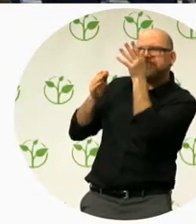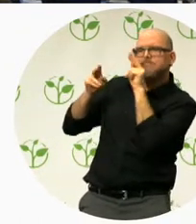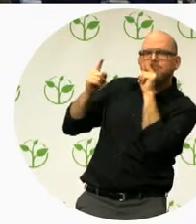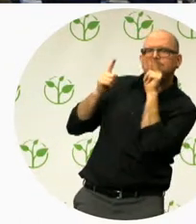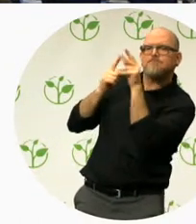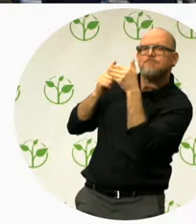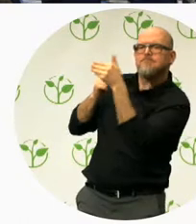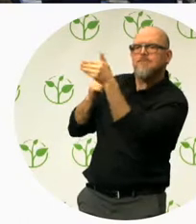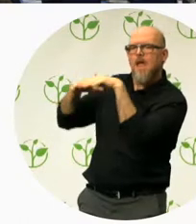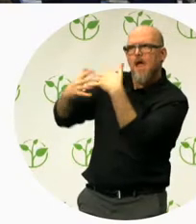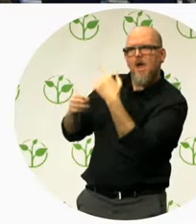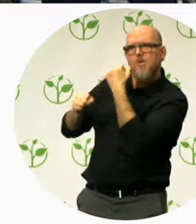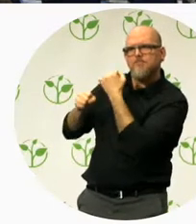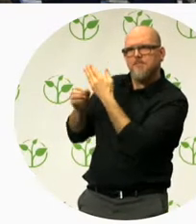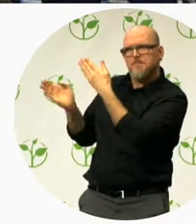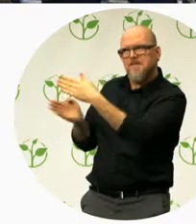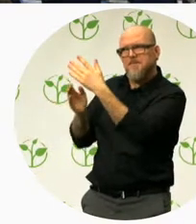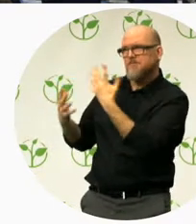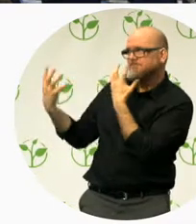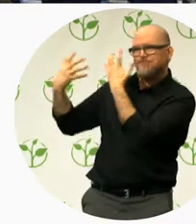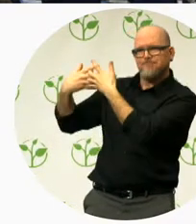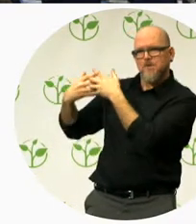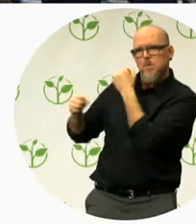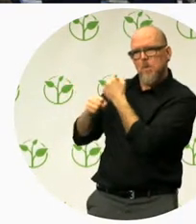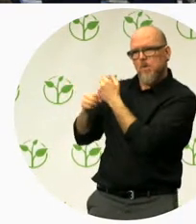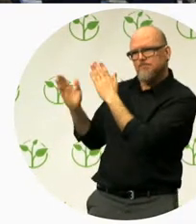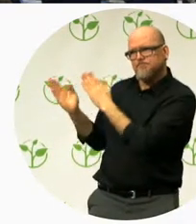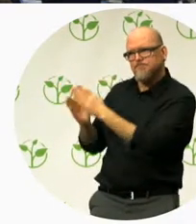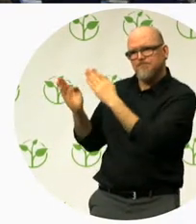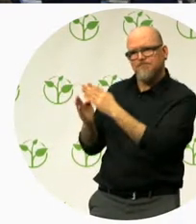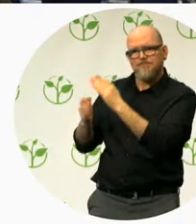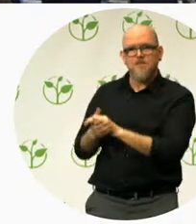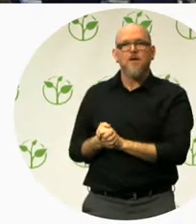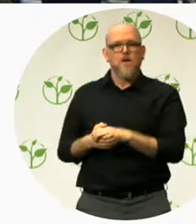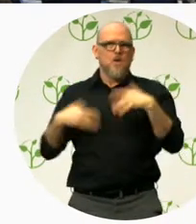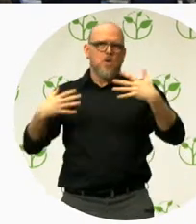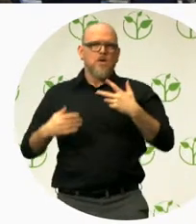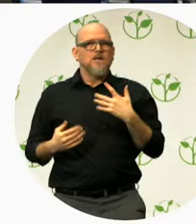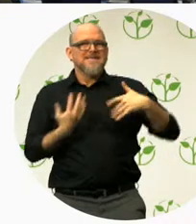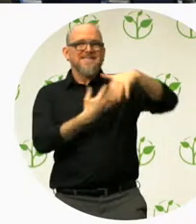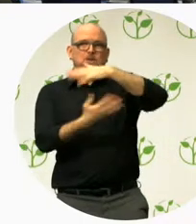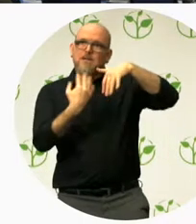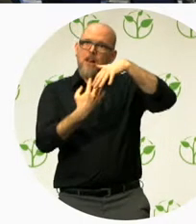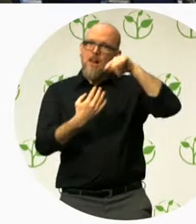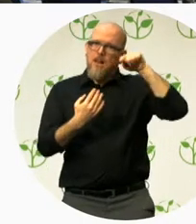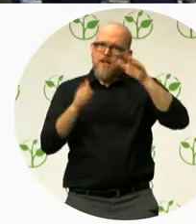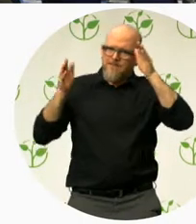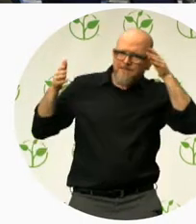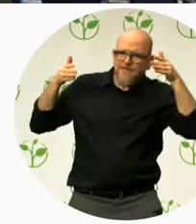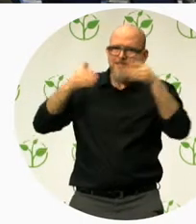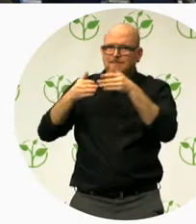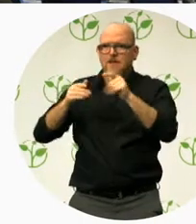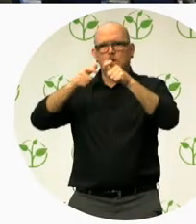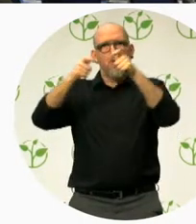bring some of the world's most strong social entrepreneurs for disability